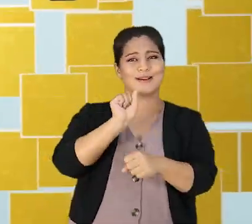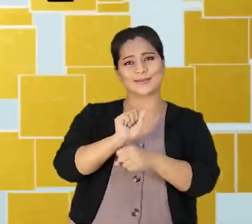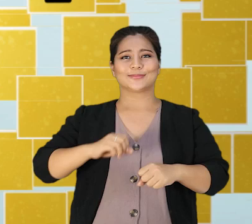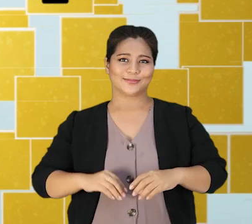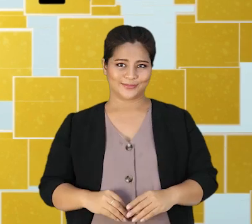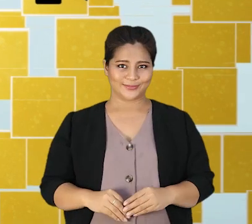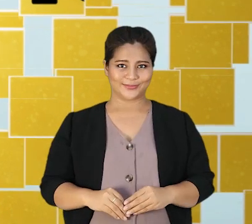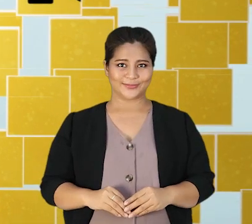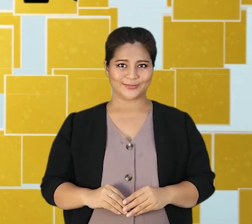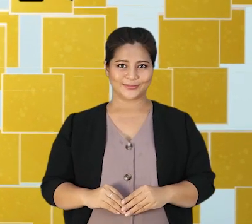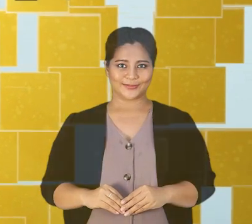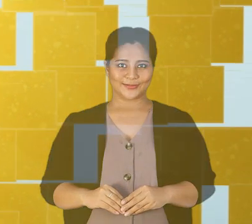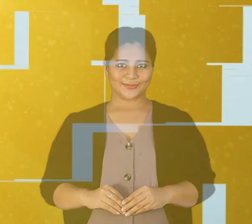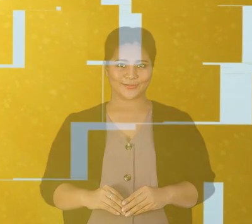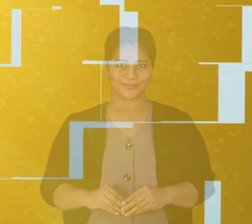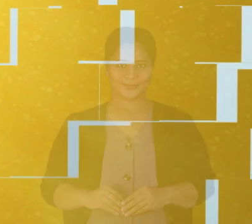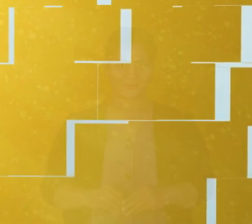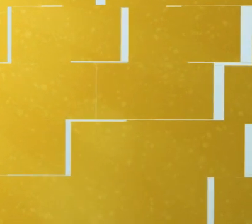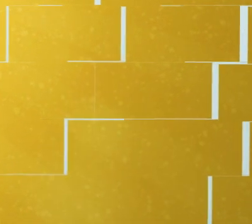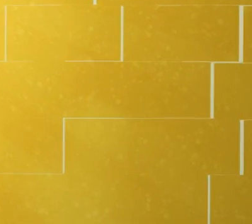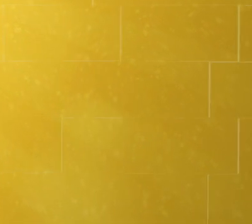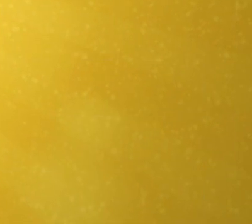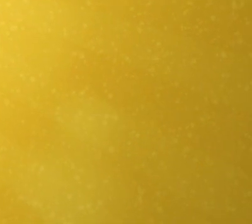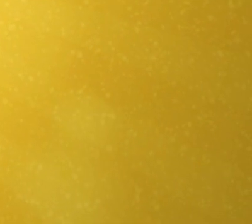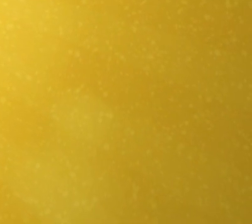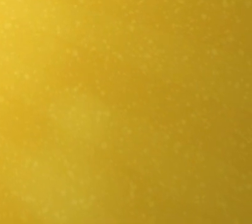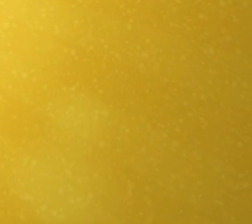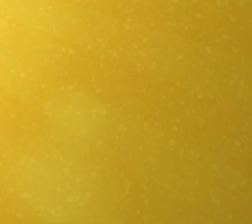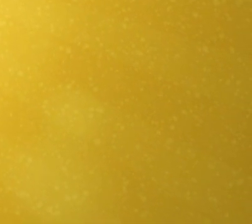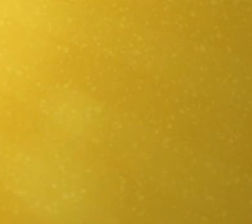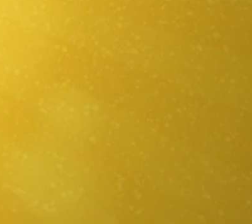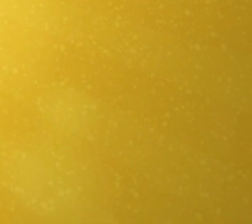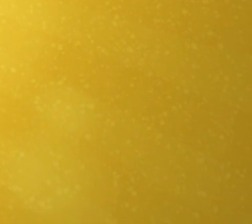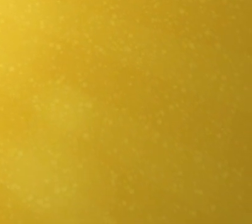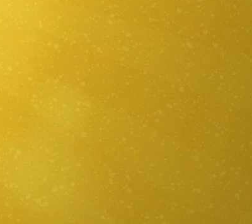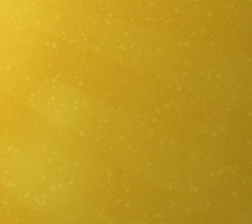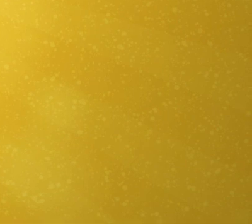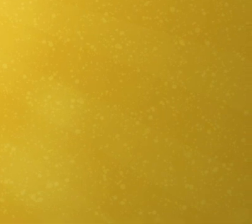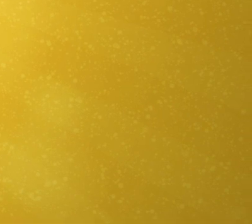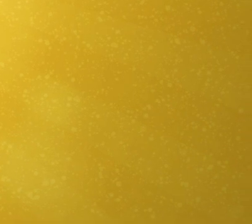Okard is for everyone.